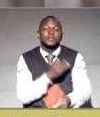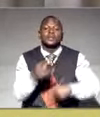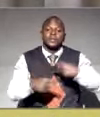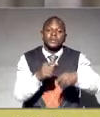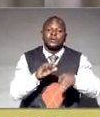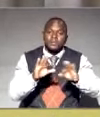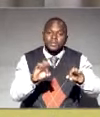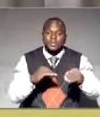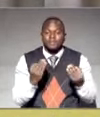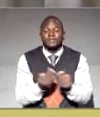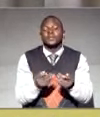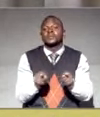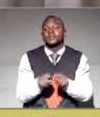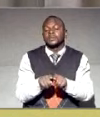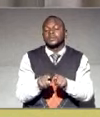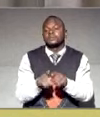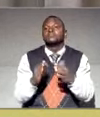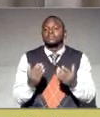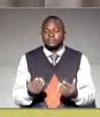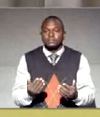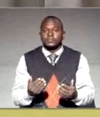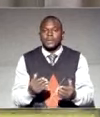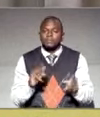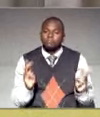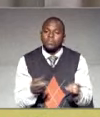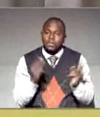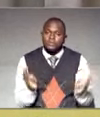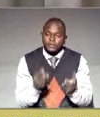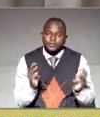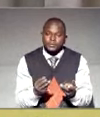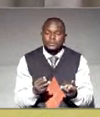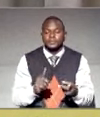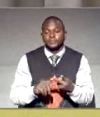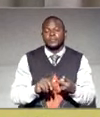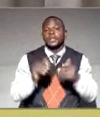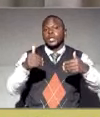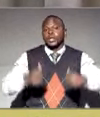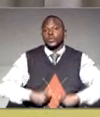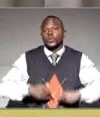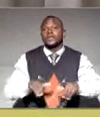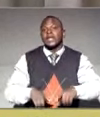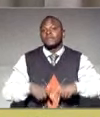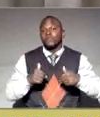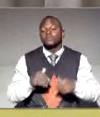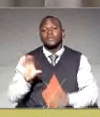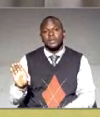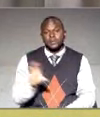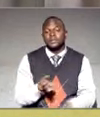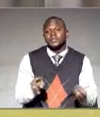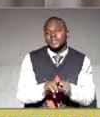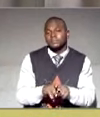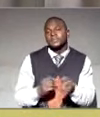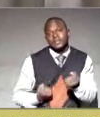their families and the well-being. The Youth Livelihood Fund also supports the